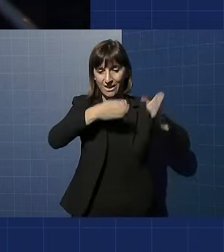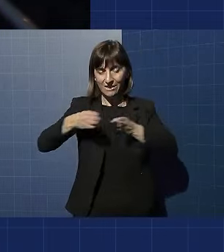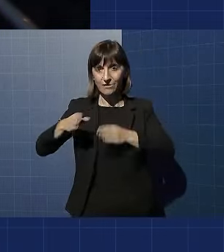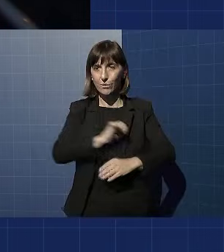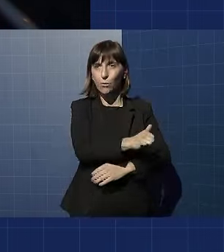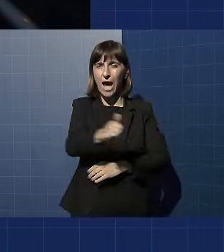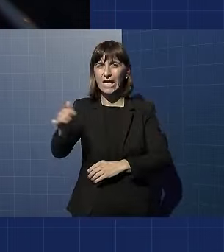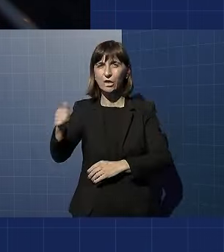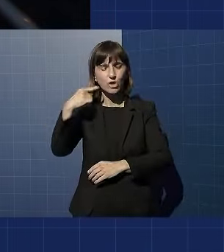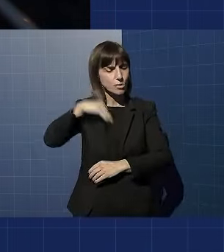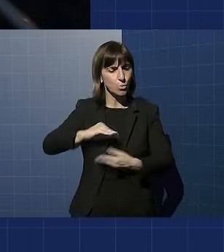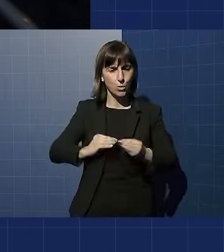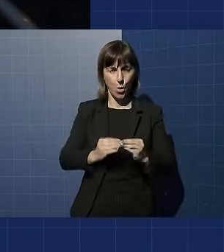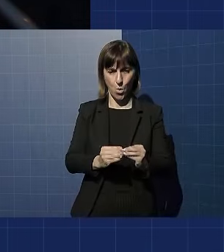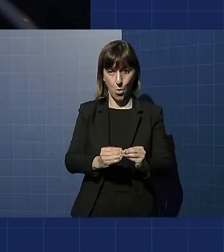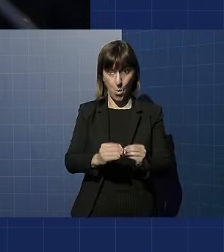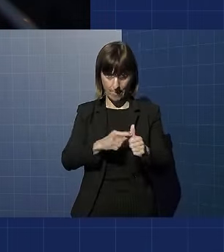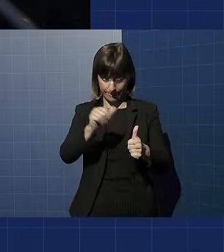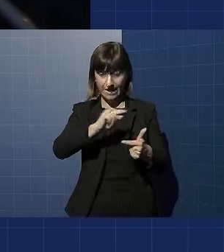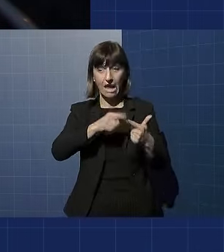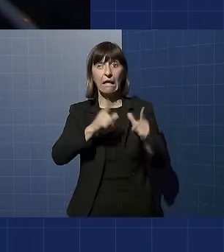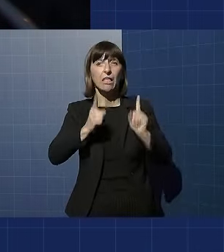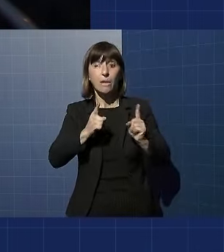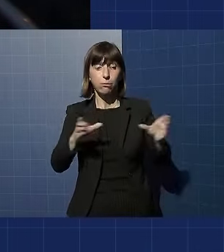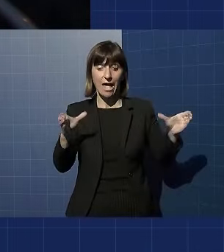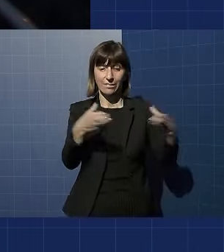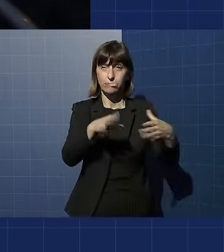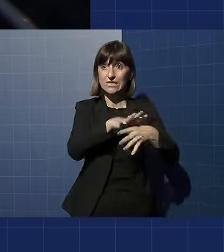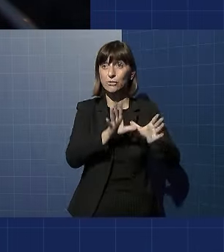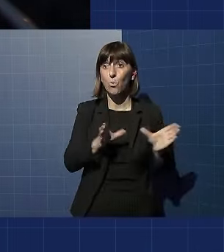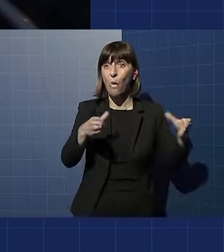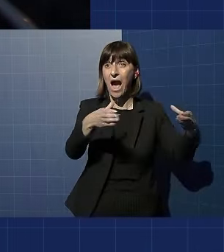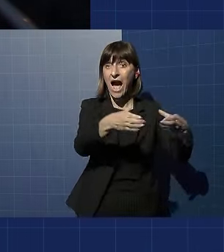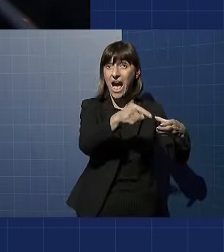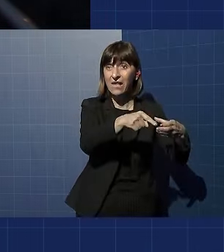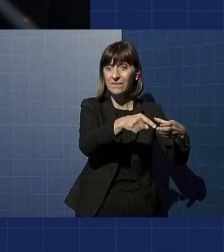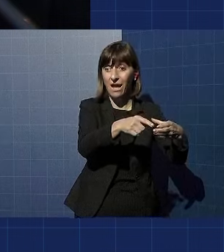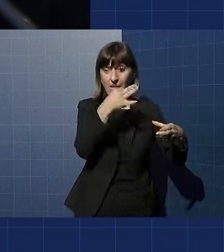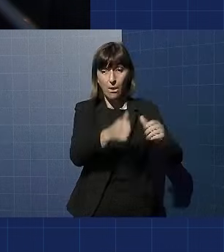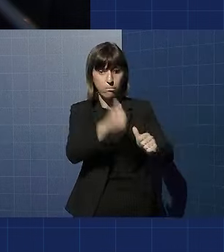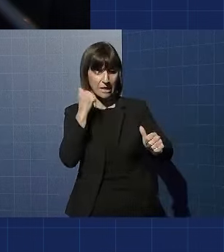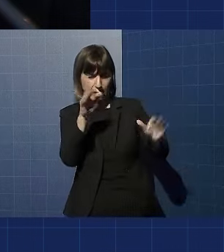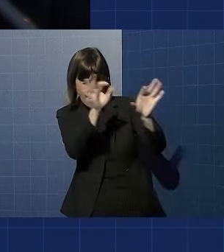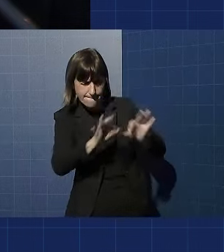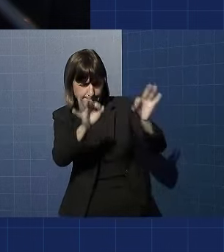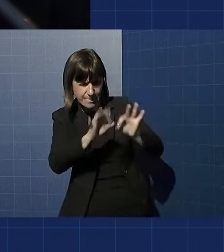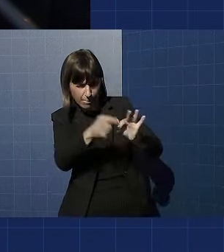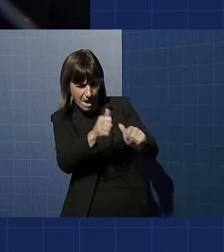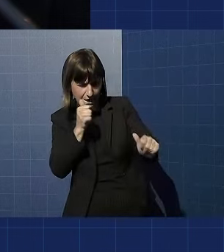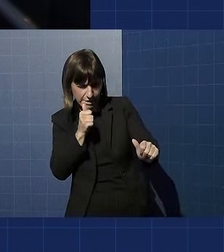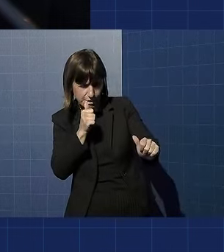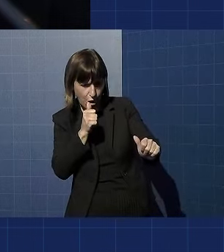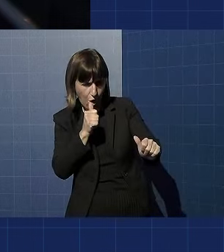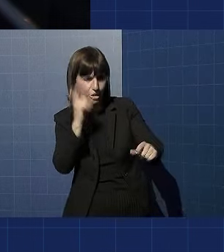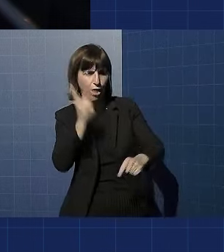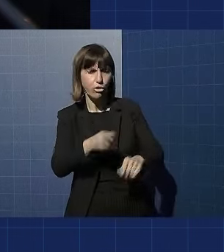from what they have been training for. You know, so surely every astronaut deals with that differently, but we don't always know exactly.